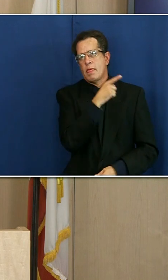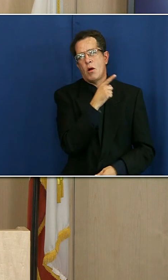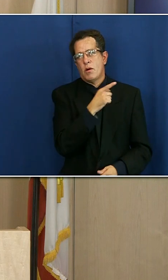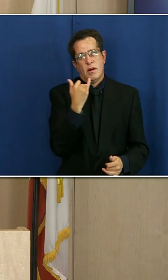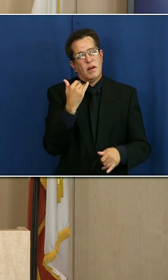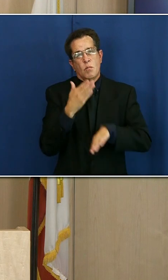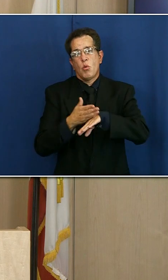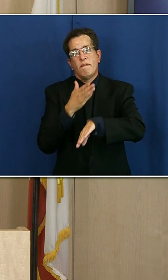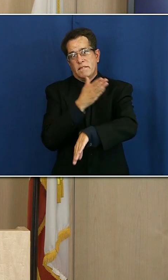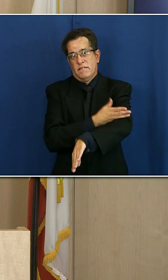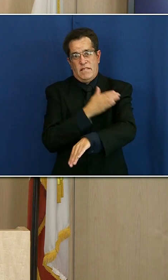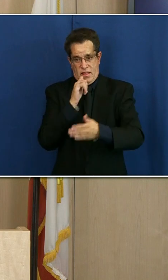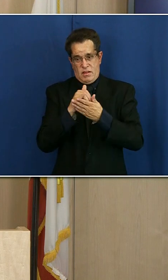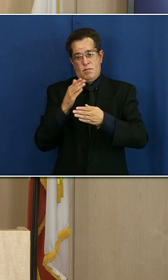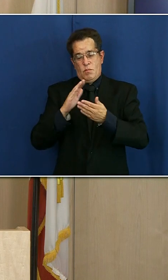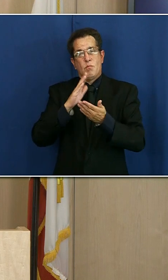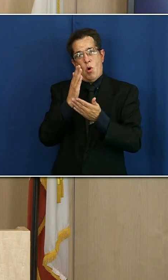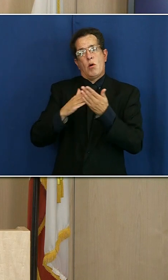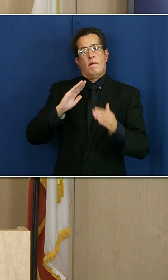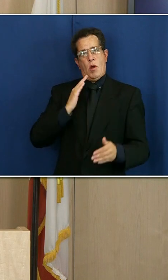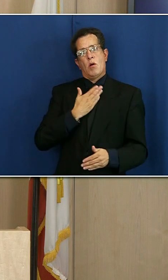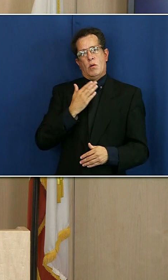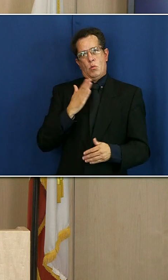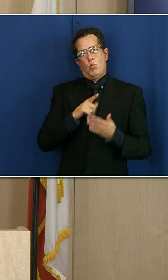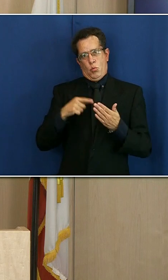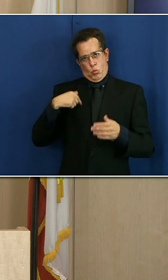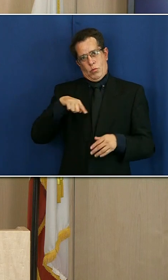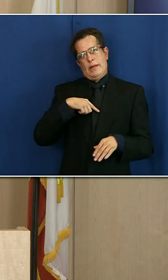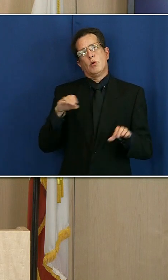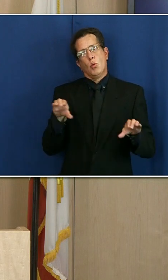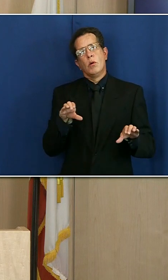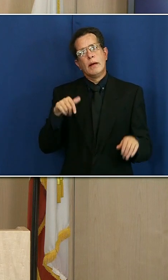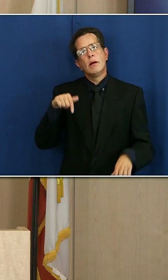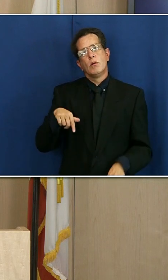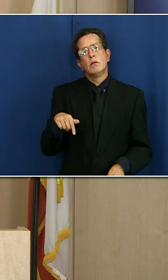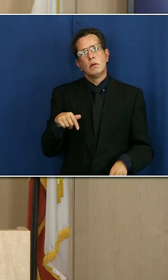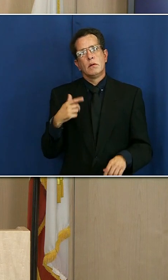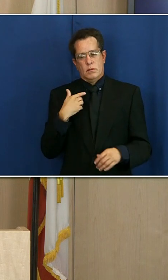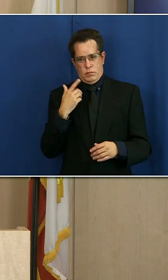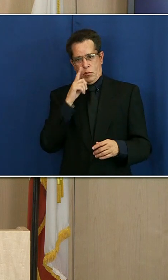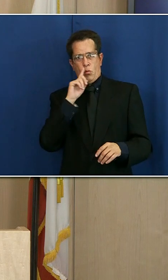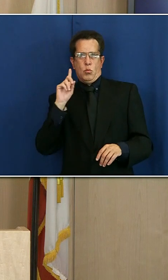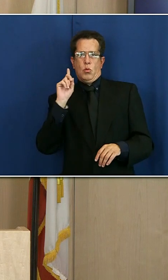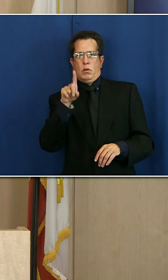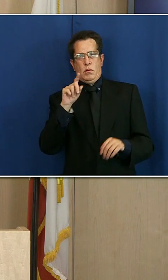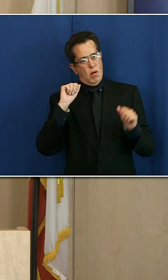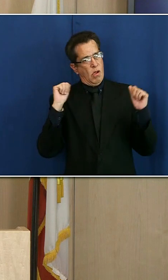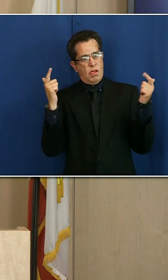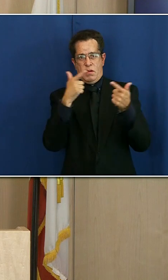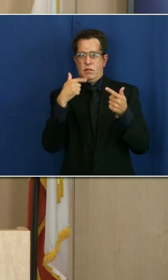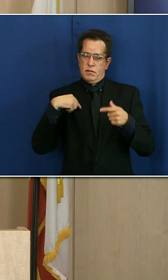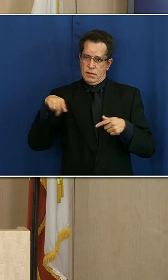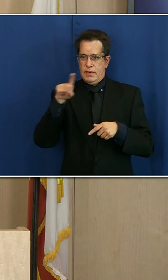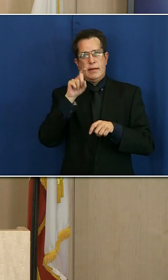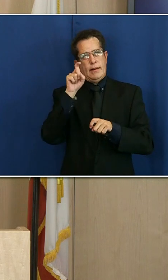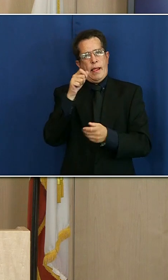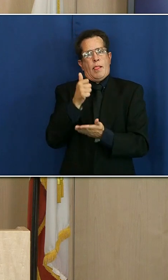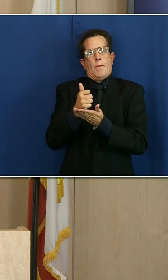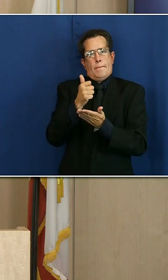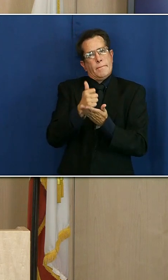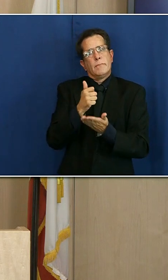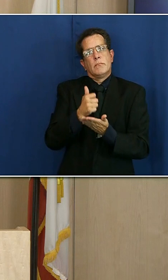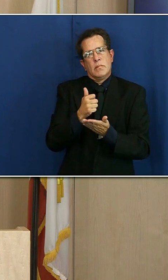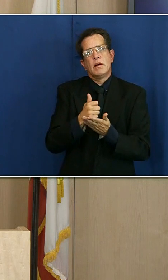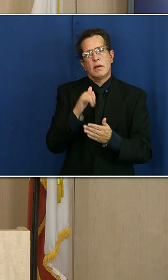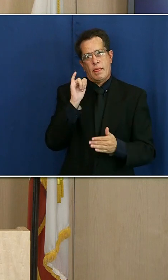All this is part of what we have put into place. As we've mentioned before, this is an all hands on deck approach, and what we